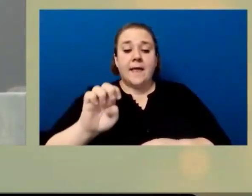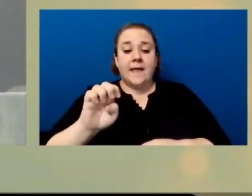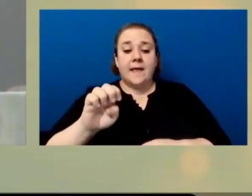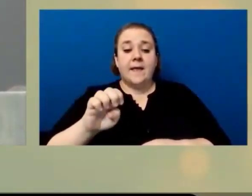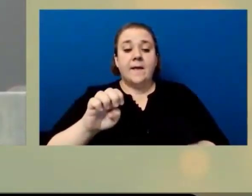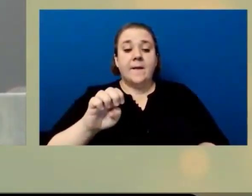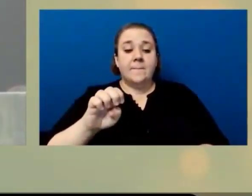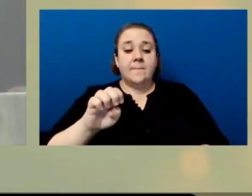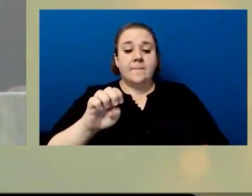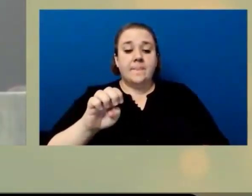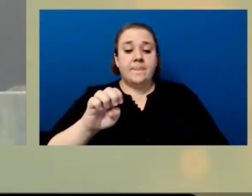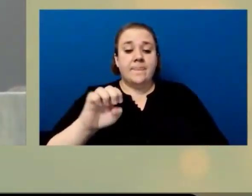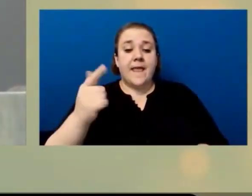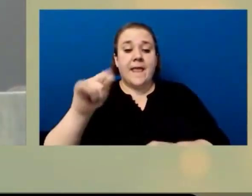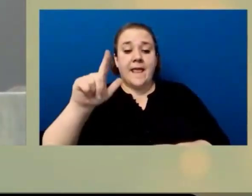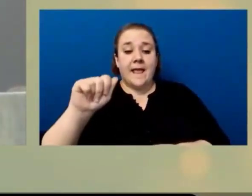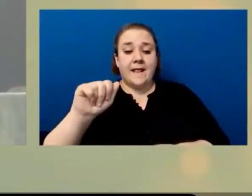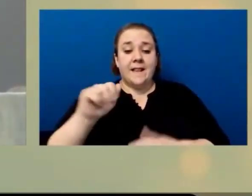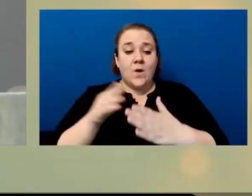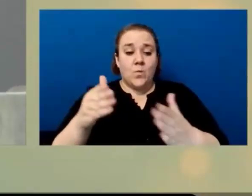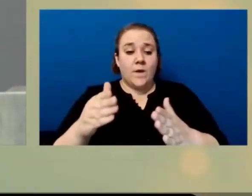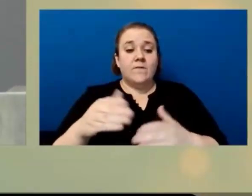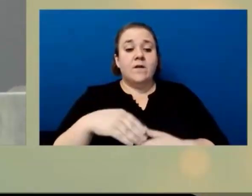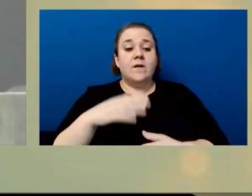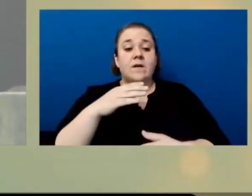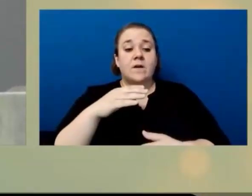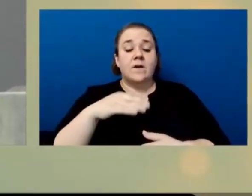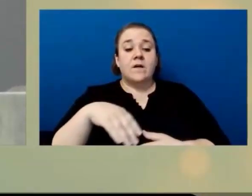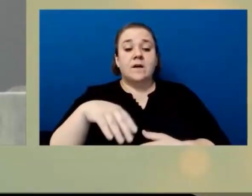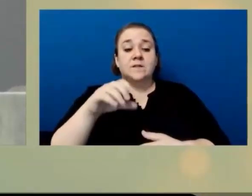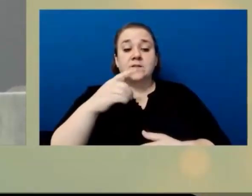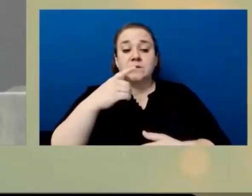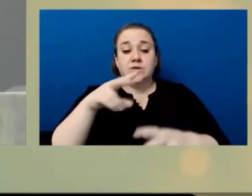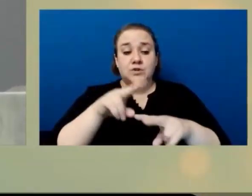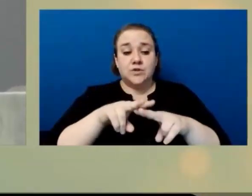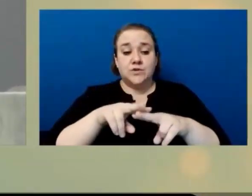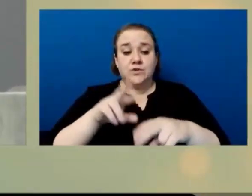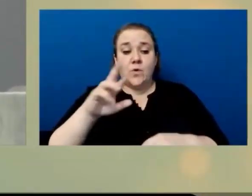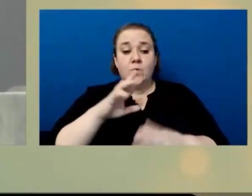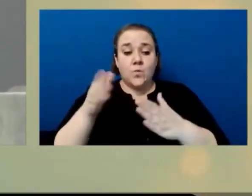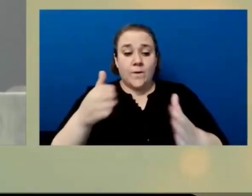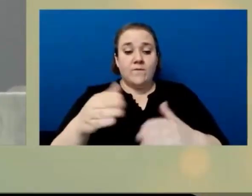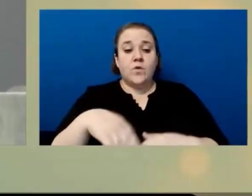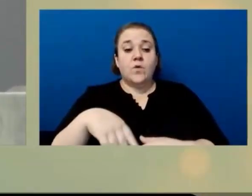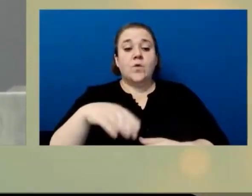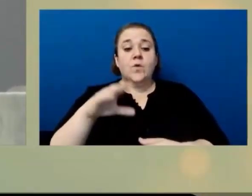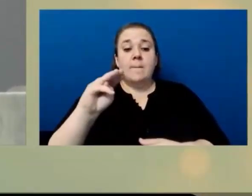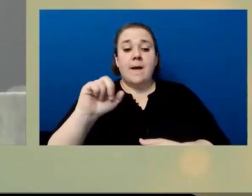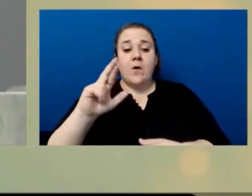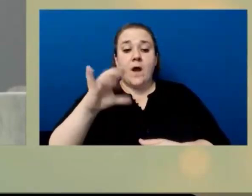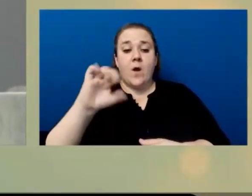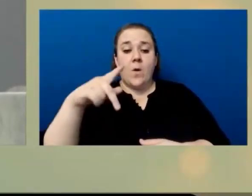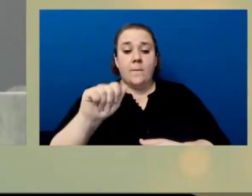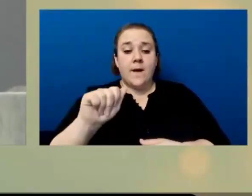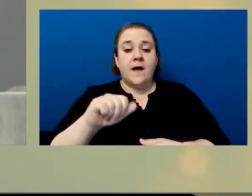Community, Salt River, Pima Maricopa Indian Community, and Tohono O'odham Nation. From Arizona, we share a wish of cool